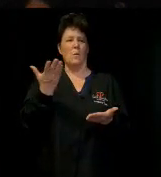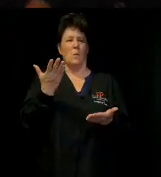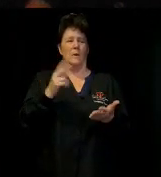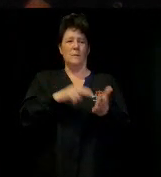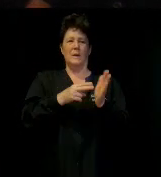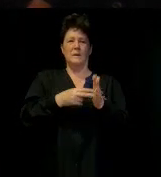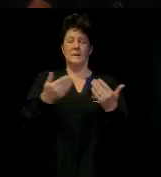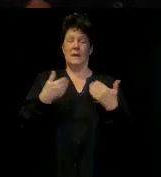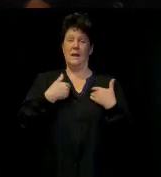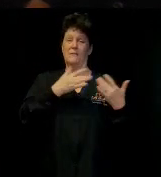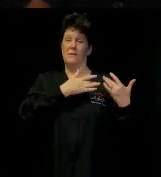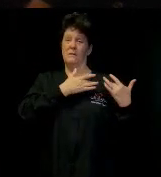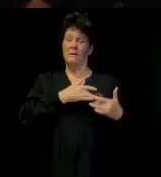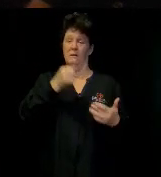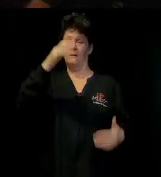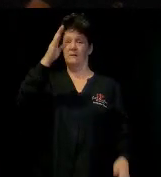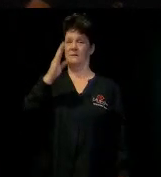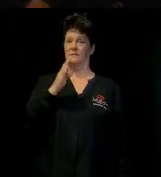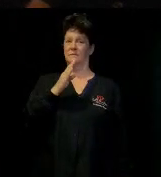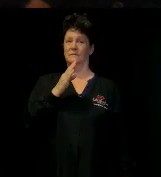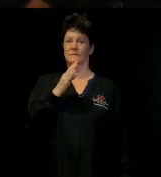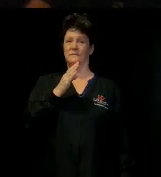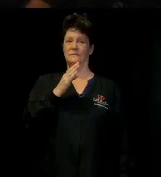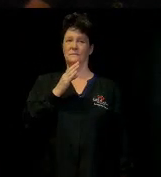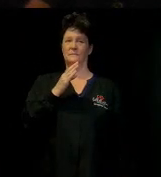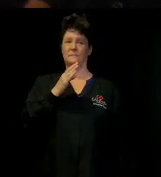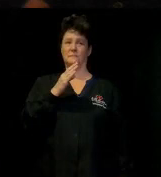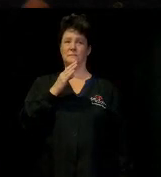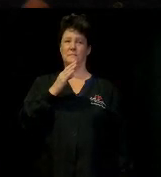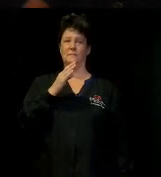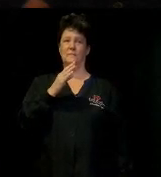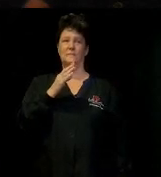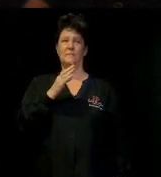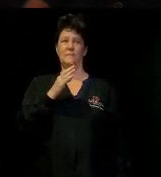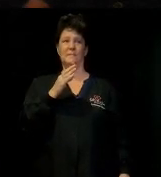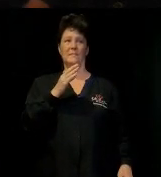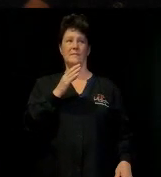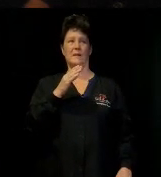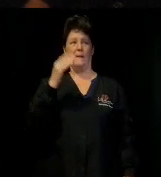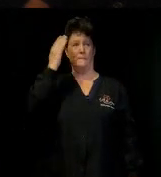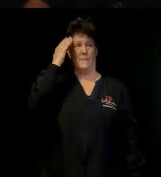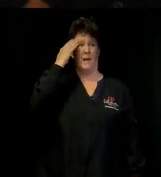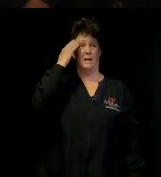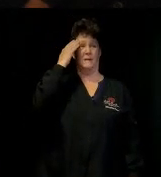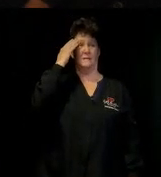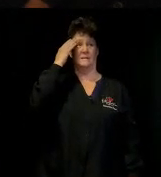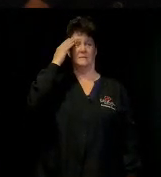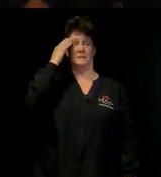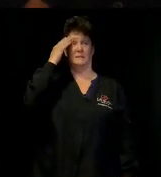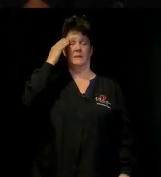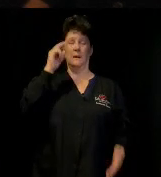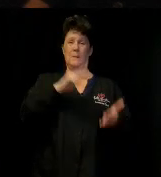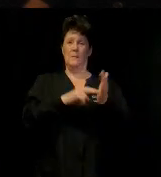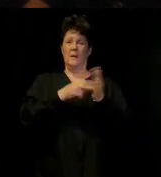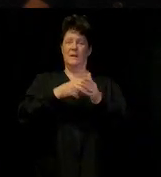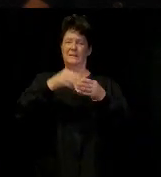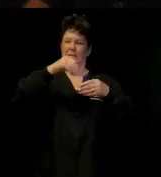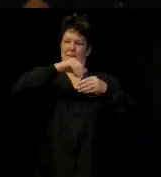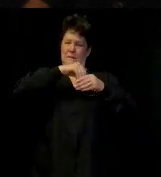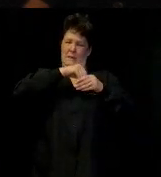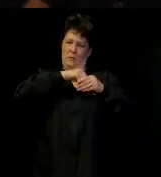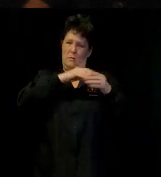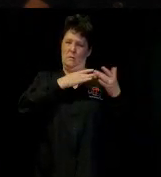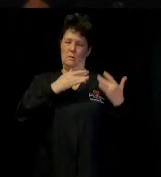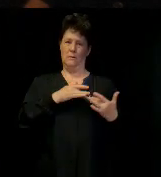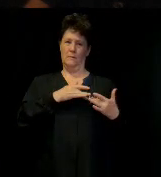So let this mind be in you which also was in Christ Jesus. That word mind means inner man or heart. Like I was